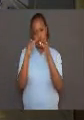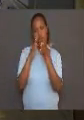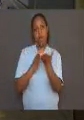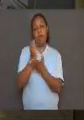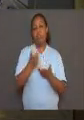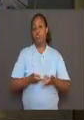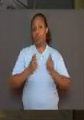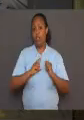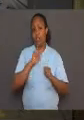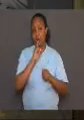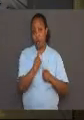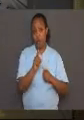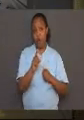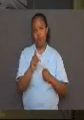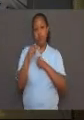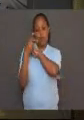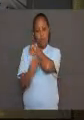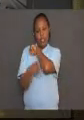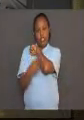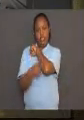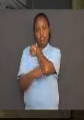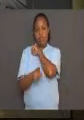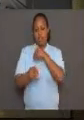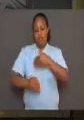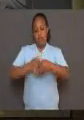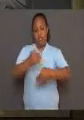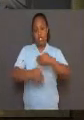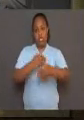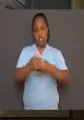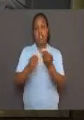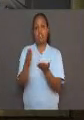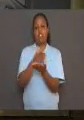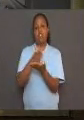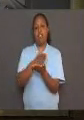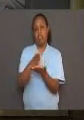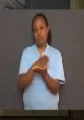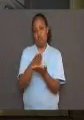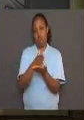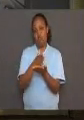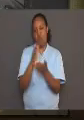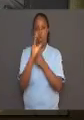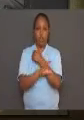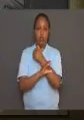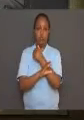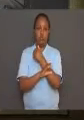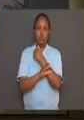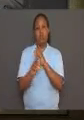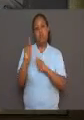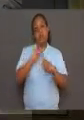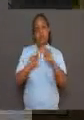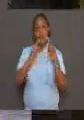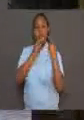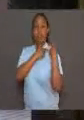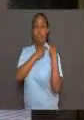rights to participate in the political processes of the country by choosing public